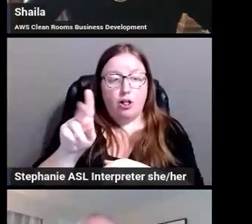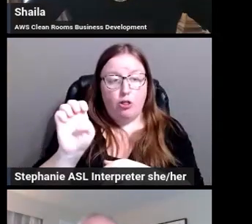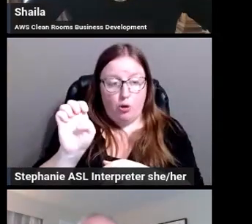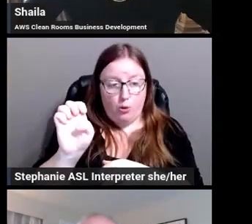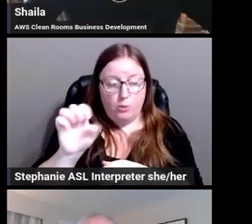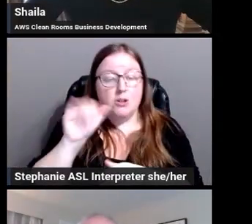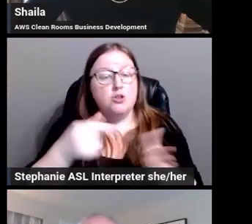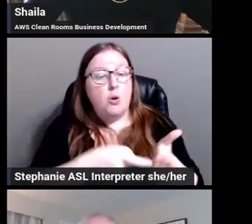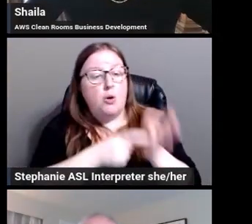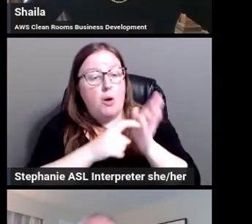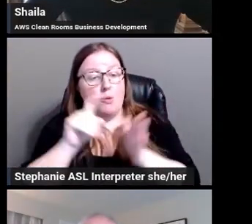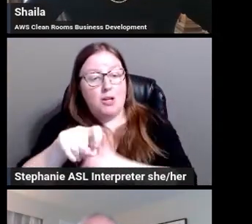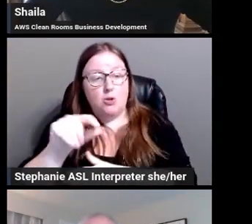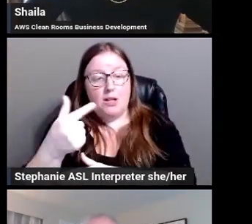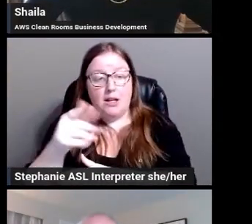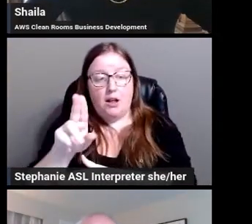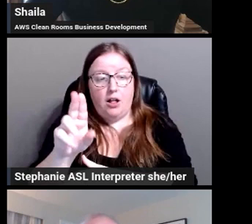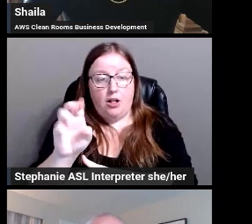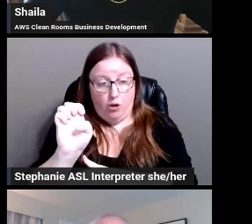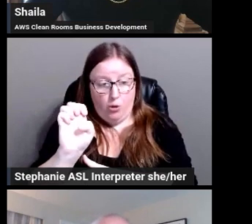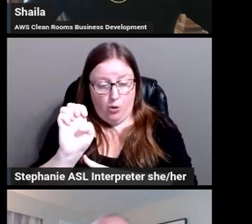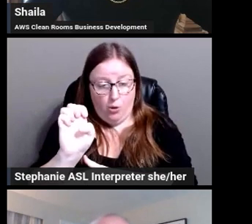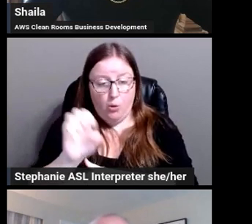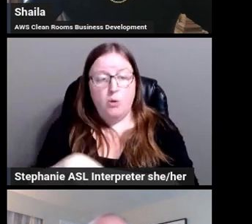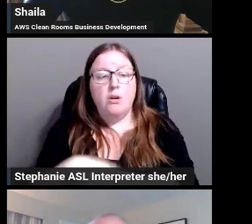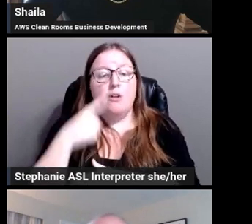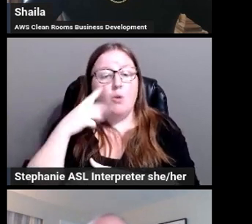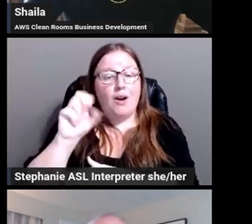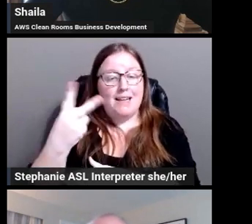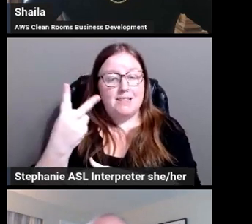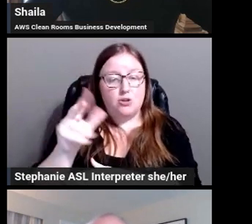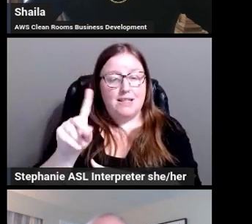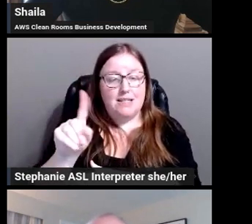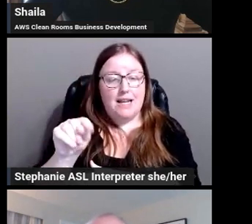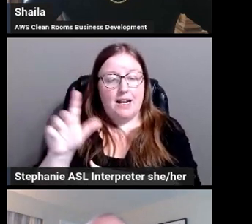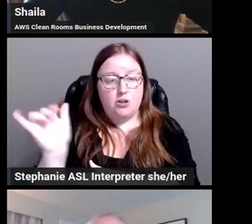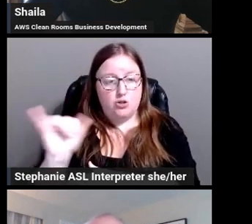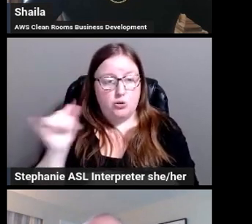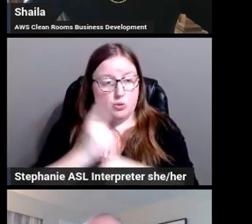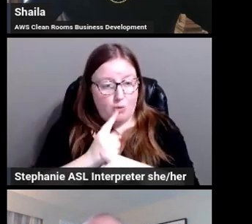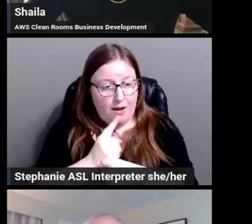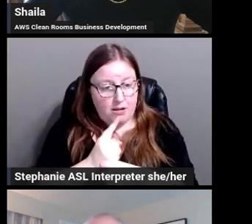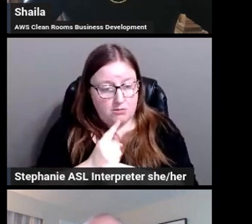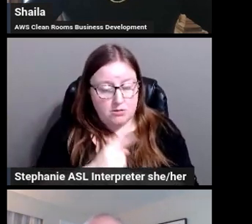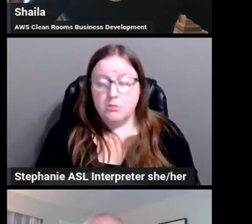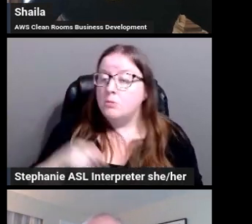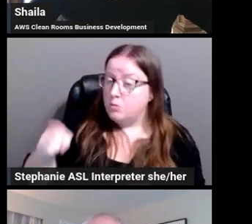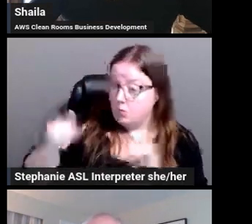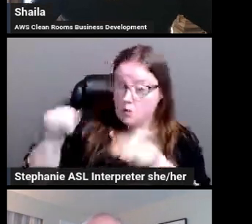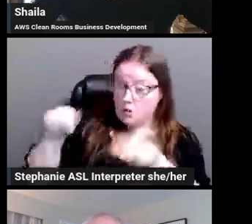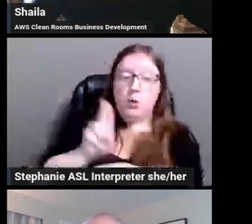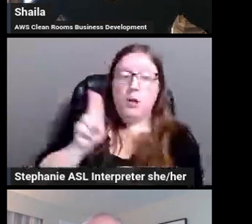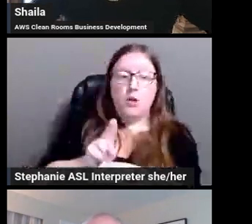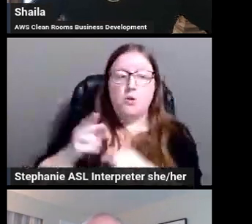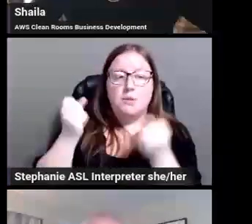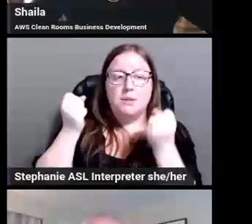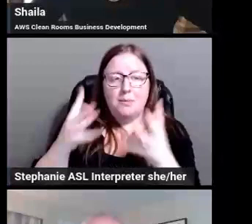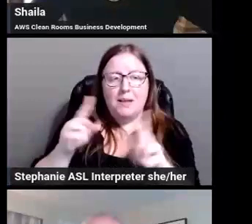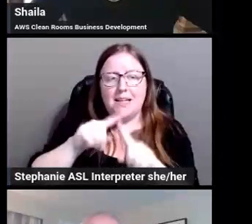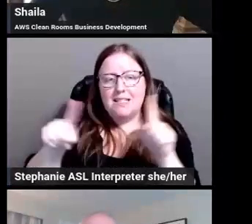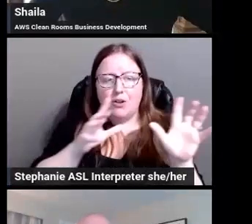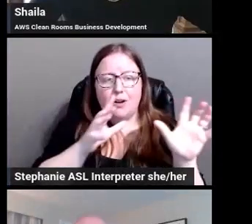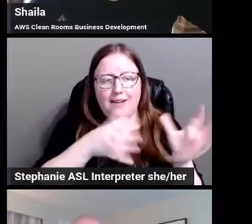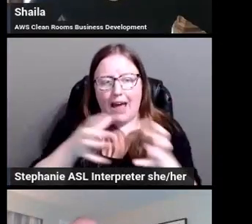as well. You need to have a glue set up onto that S3 data. So you can use a bunch of different